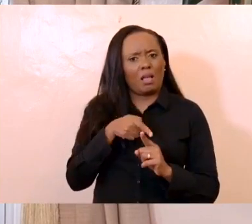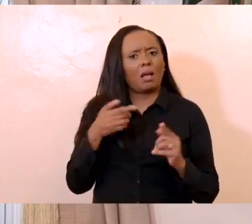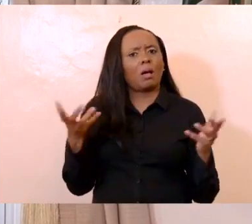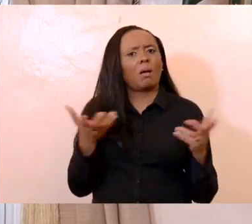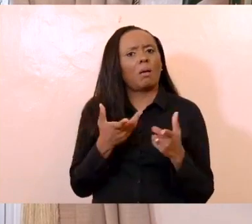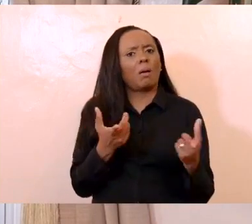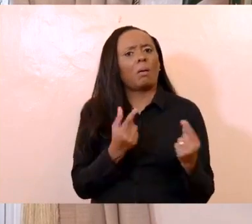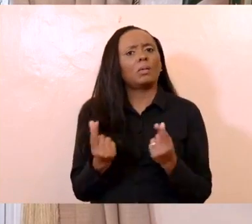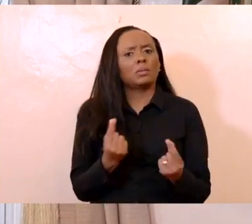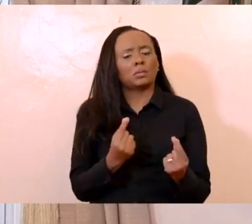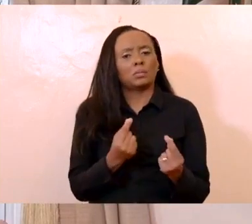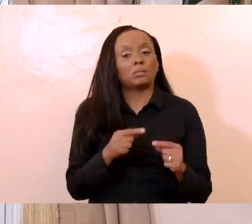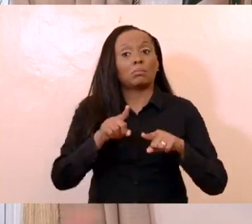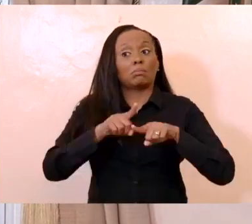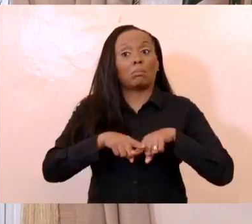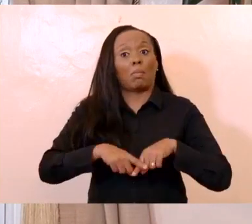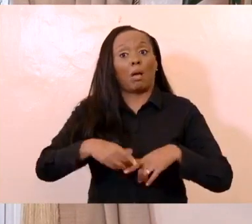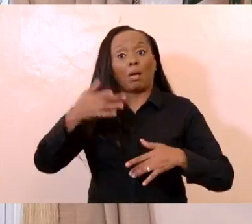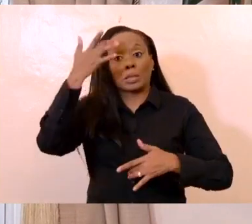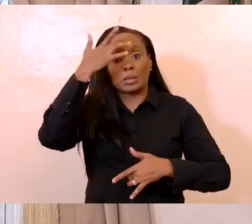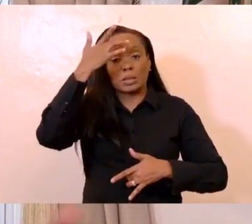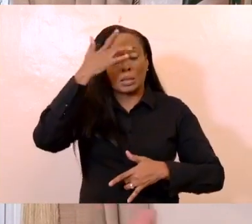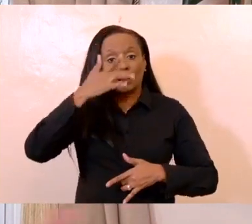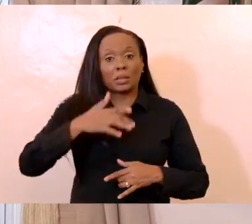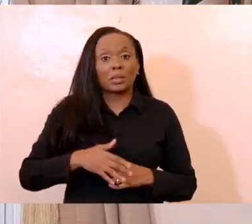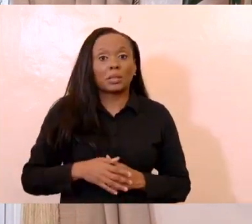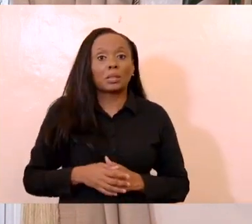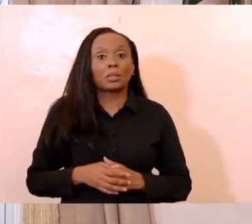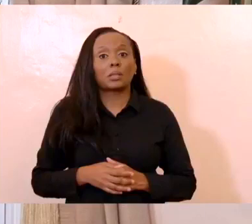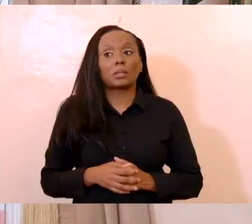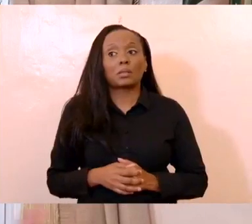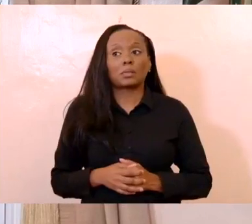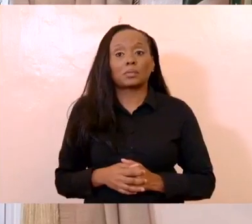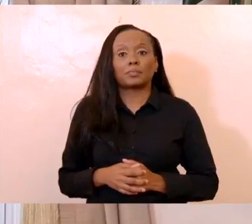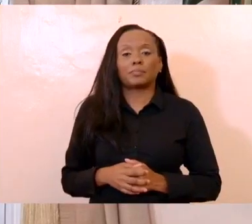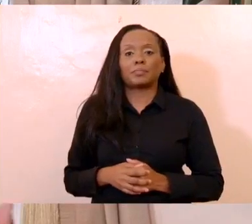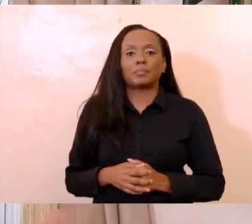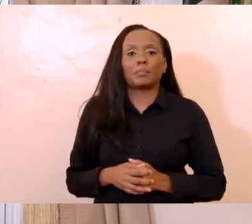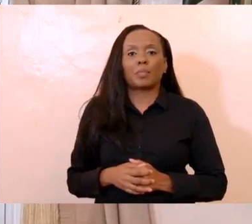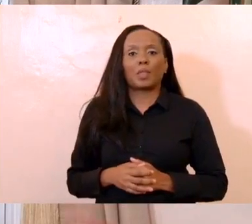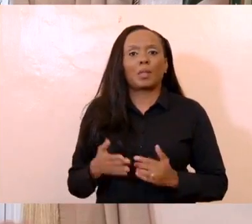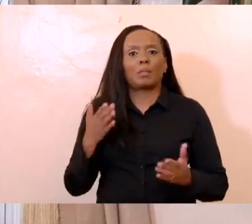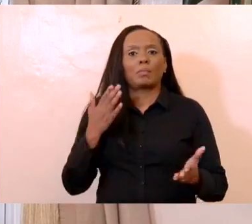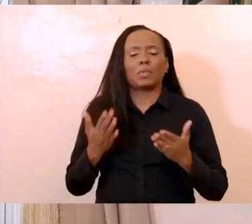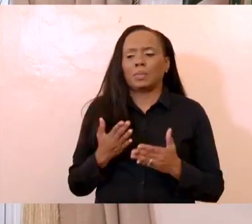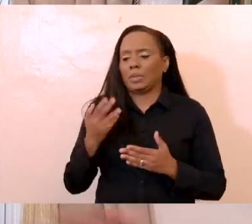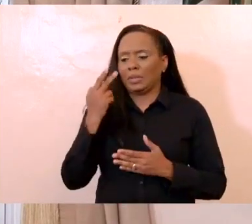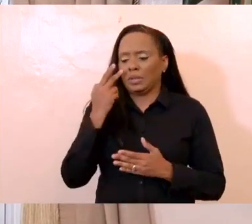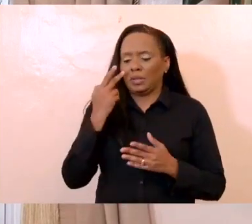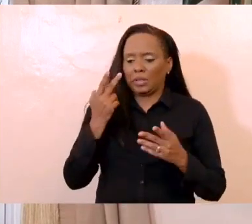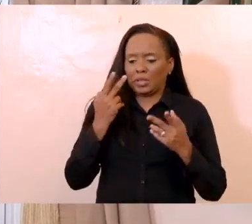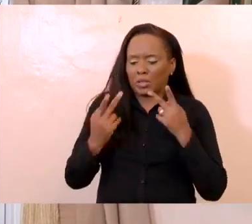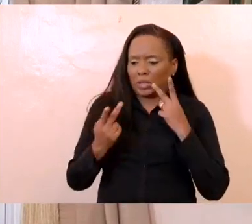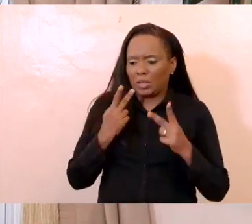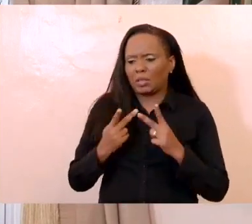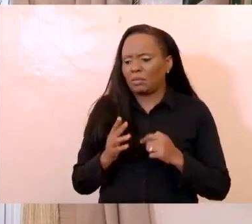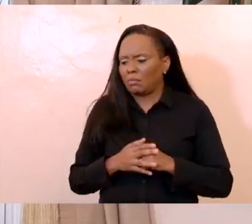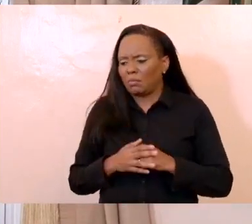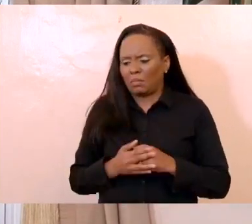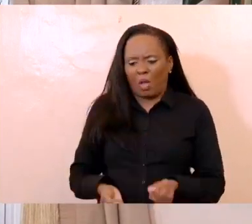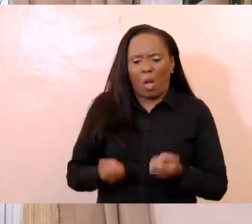again, depending on the illness, you're going back, and how far you go back depends on the illness and the